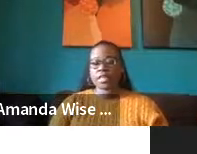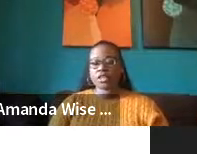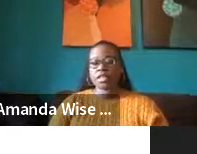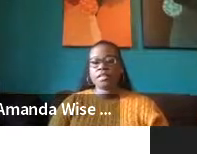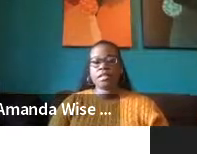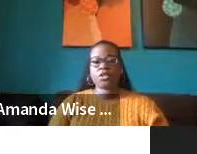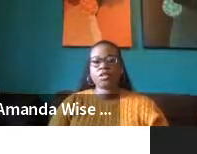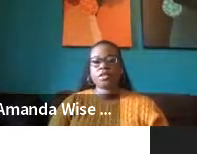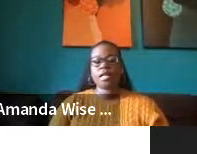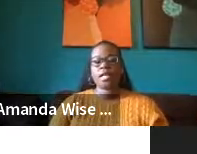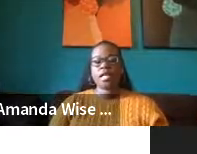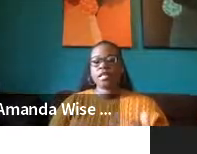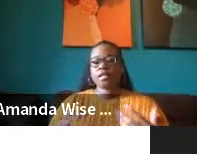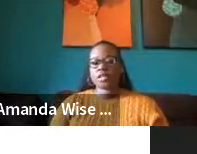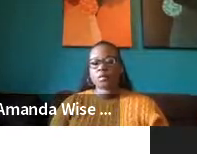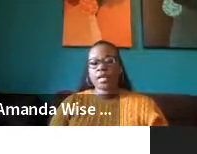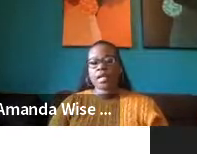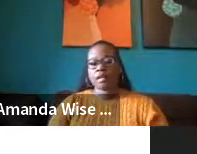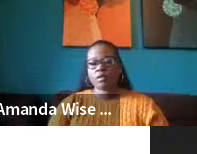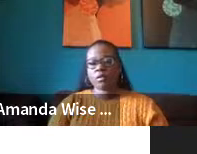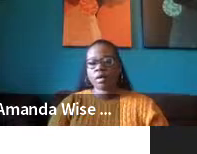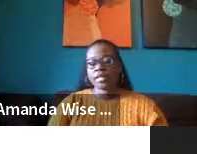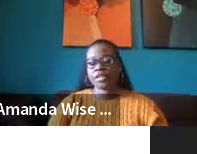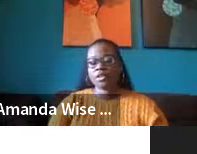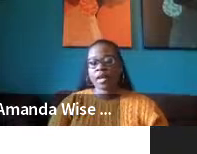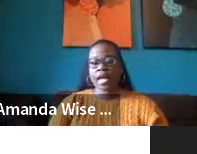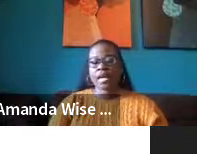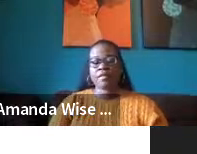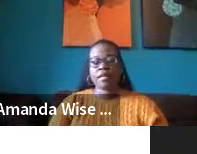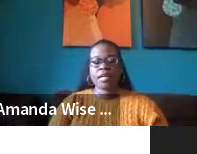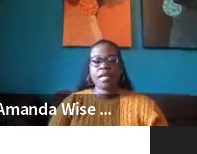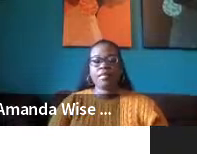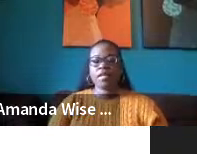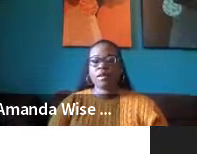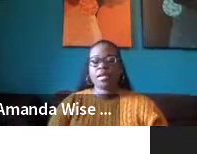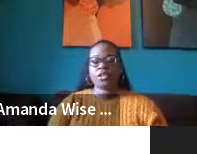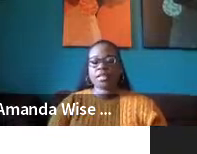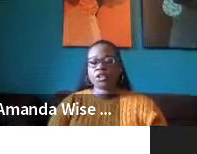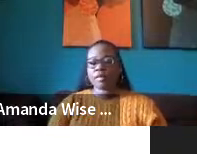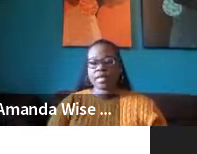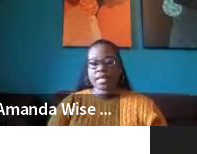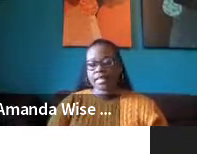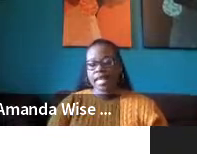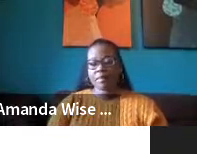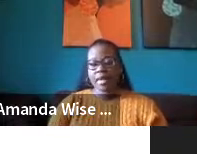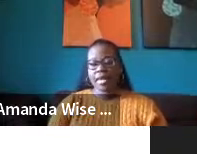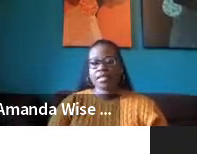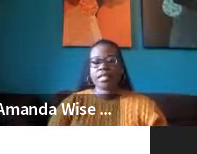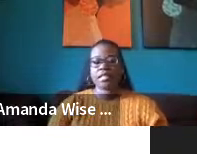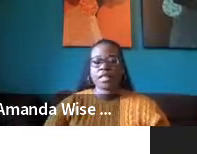portfolio section so that you're displaying all of the work that you have. And then you want to make sure that you have a contact page,